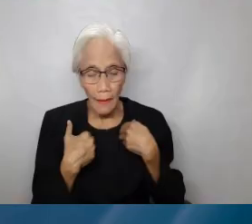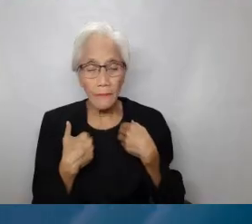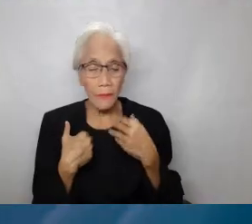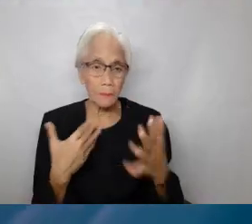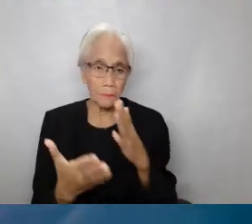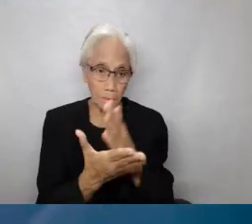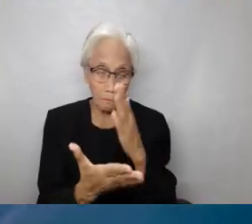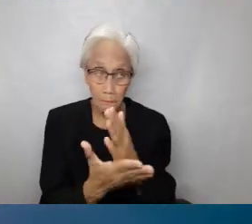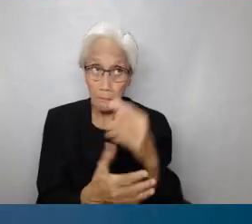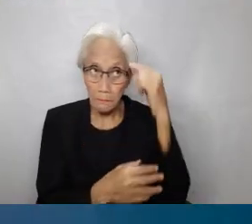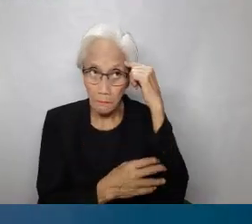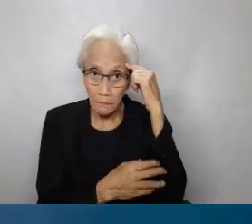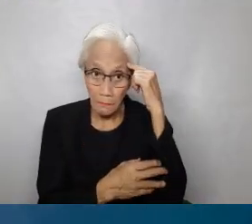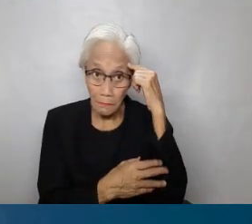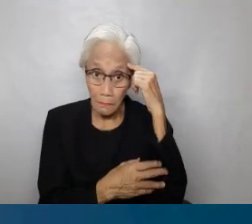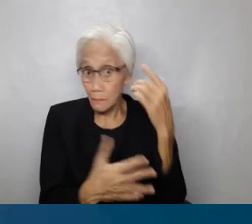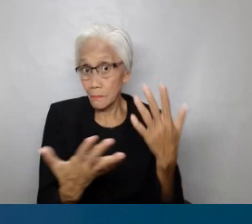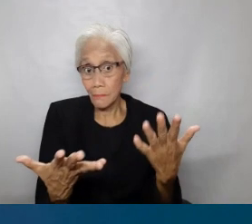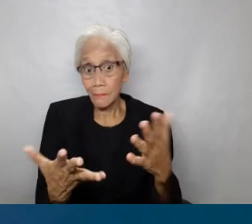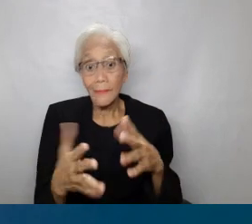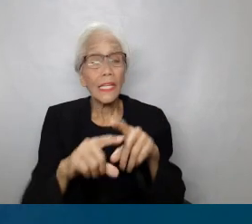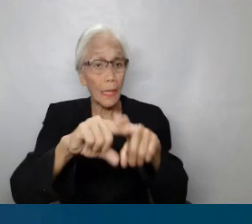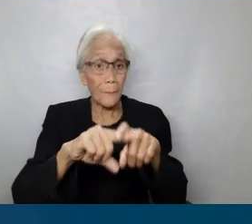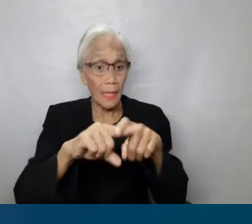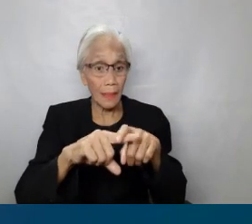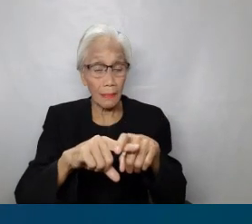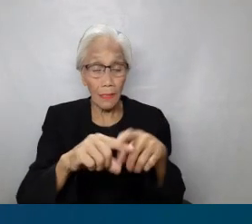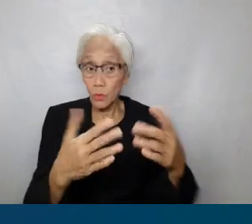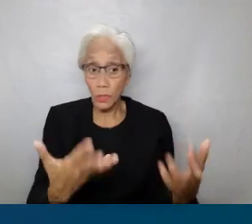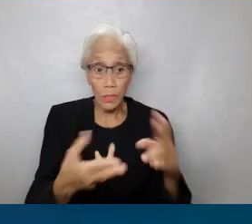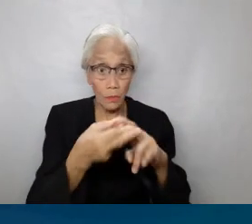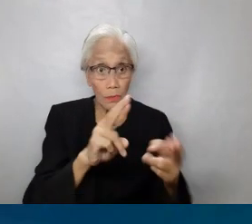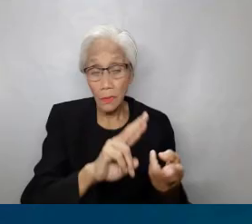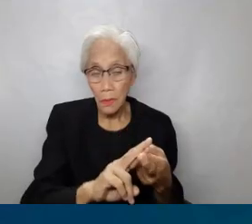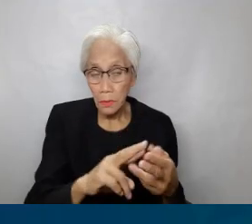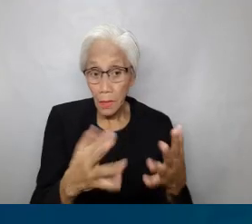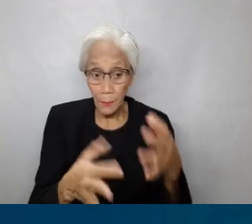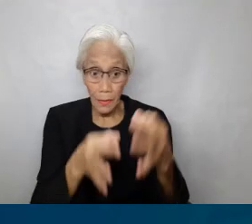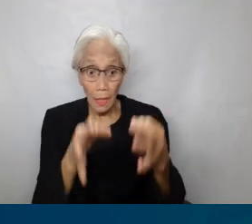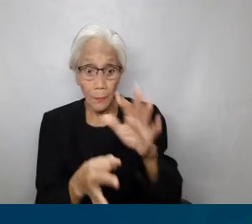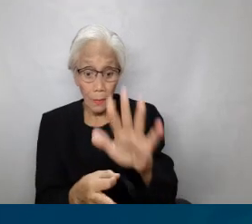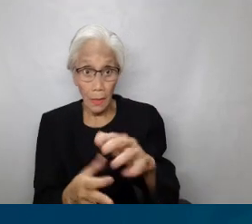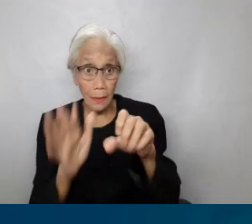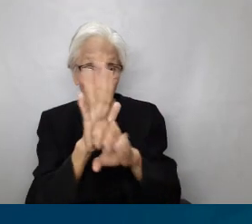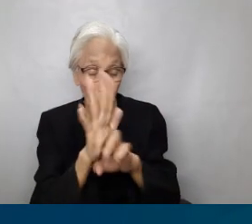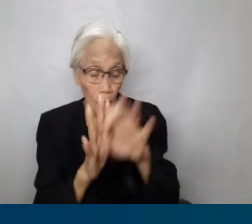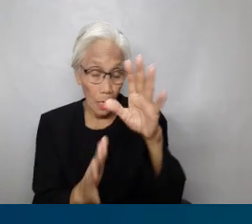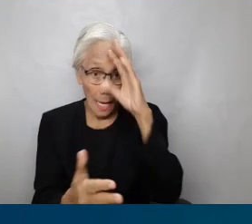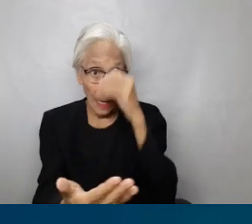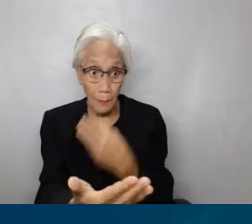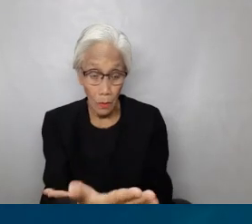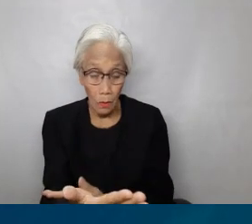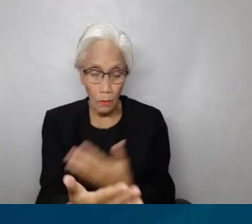right to his or her own thoughts. Siyempre po ha, depende yan sa dynamics ng relationship nyo ha.